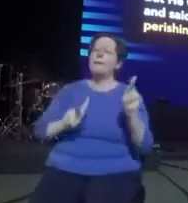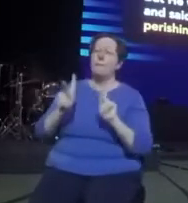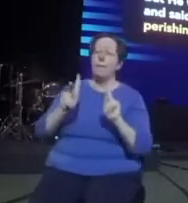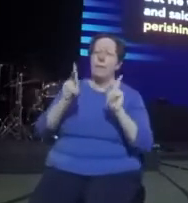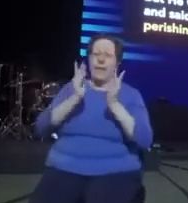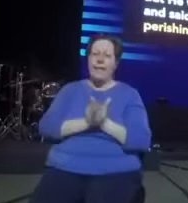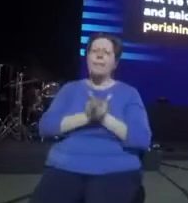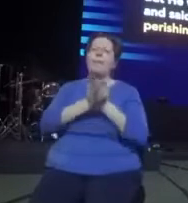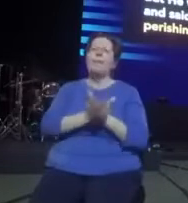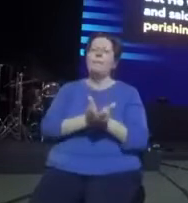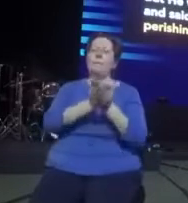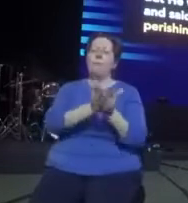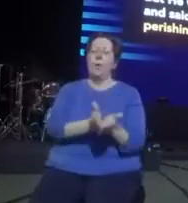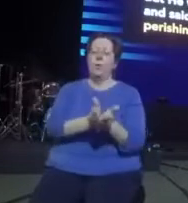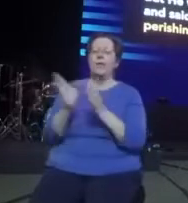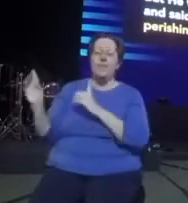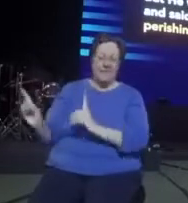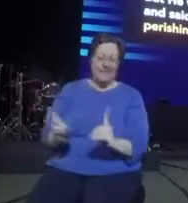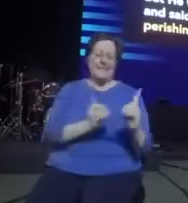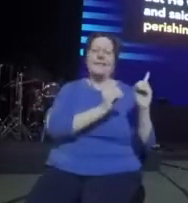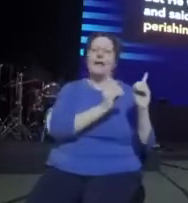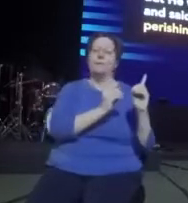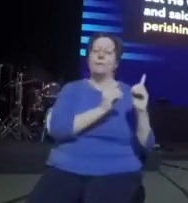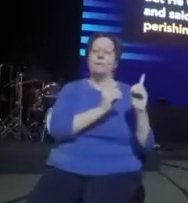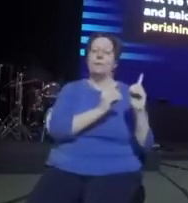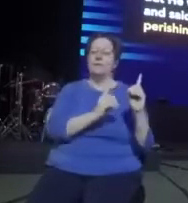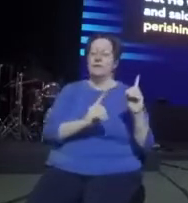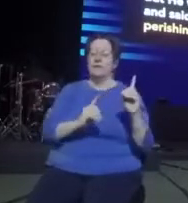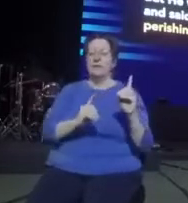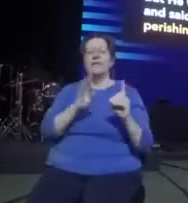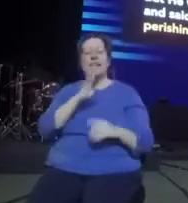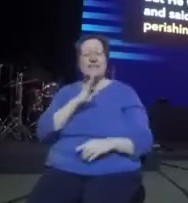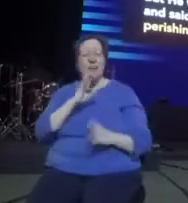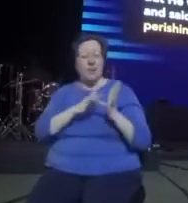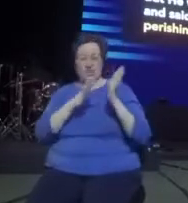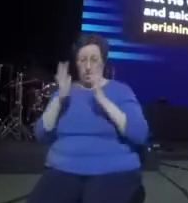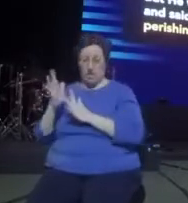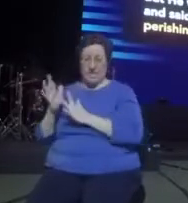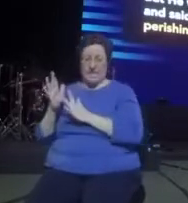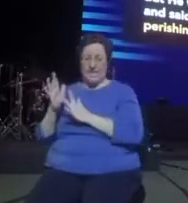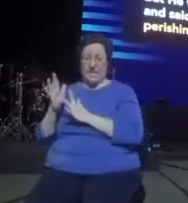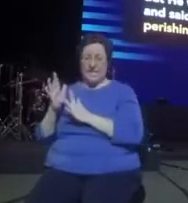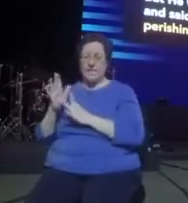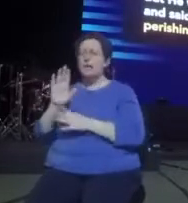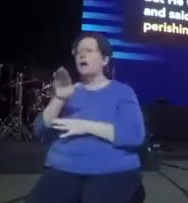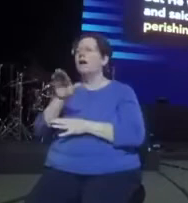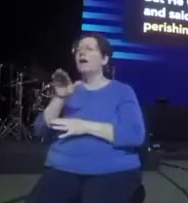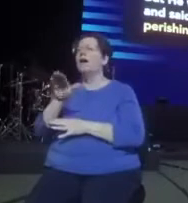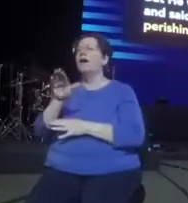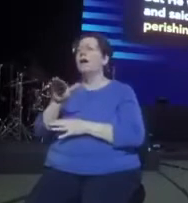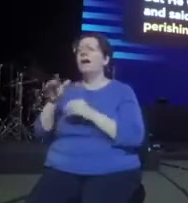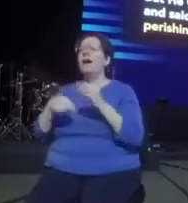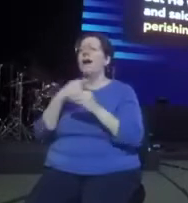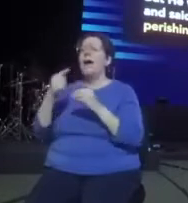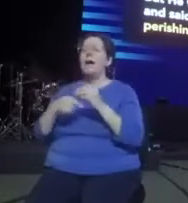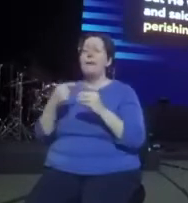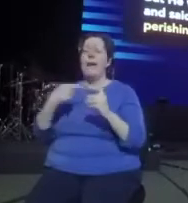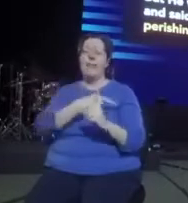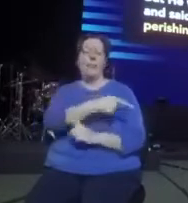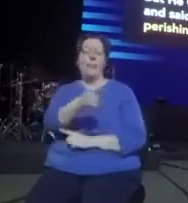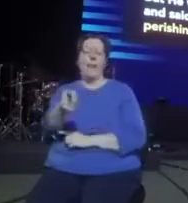the boat, his disciples, that were talking to Jesus, listen to this, about